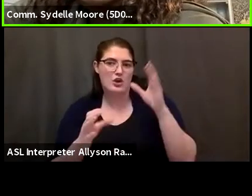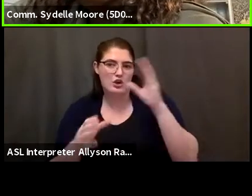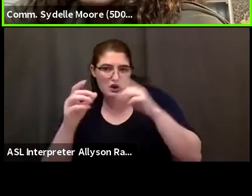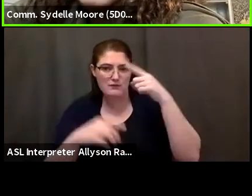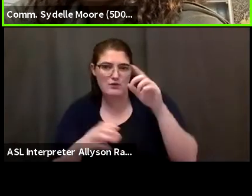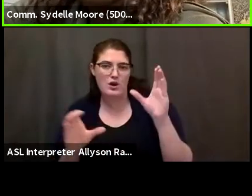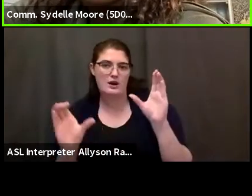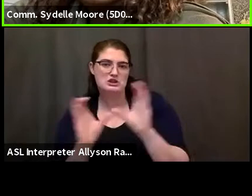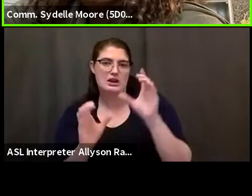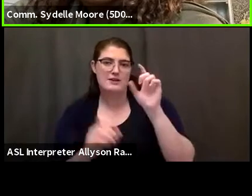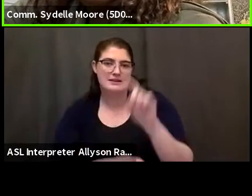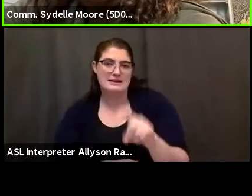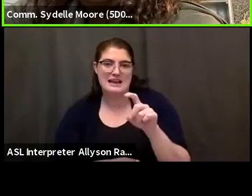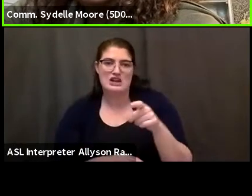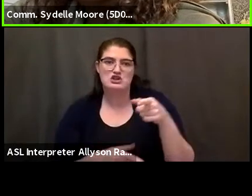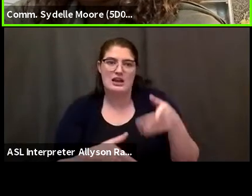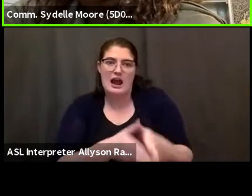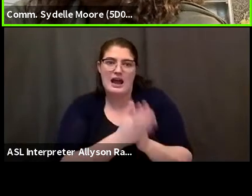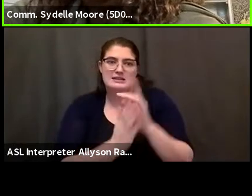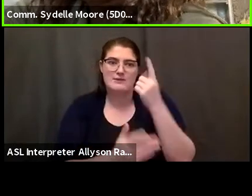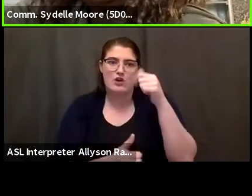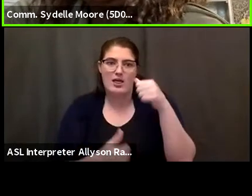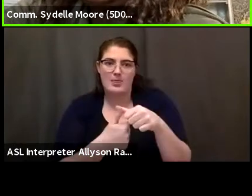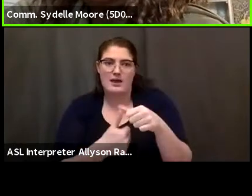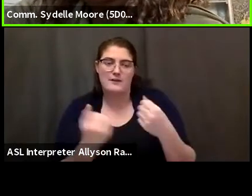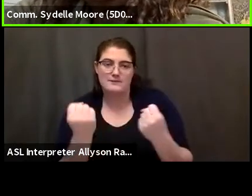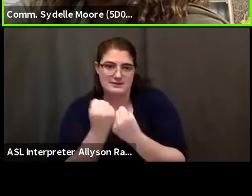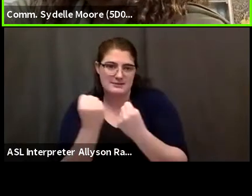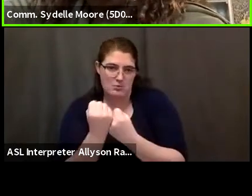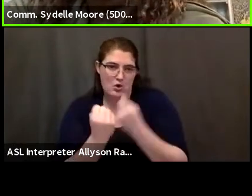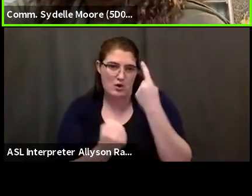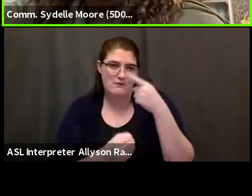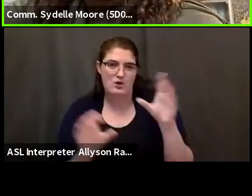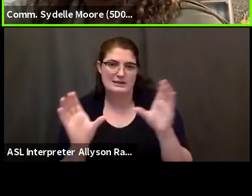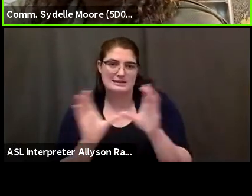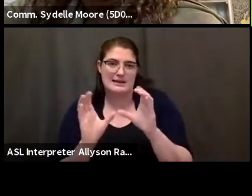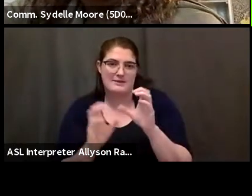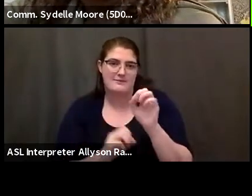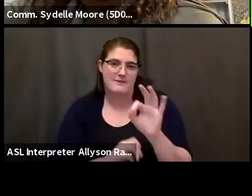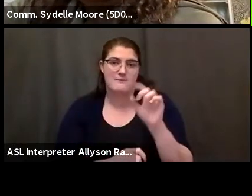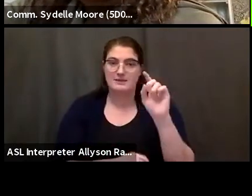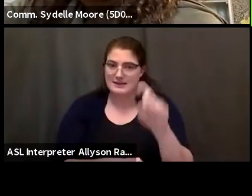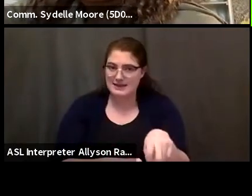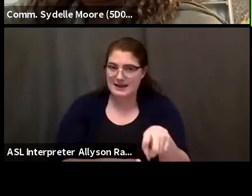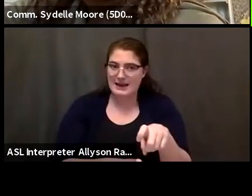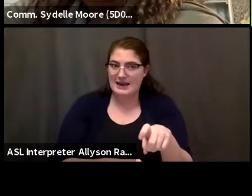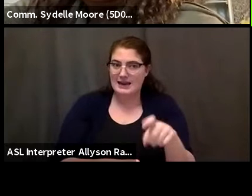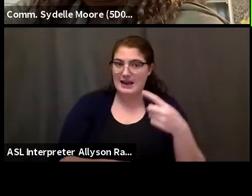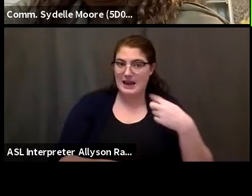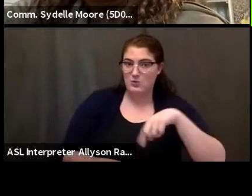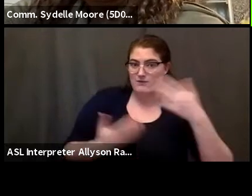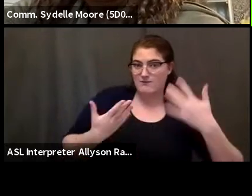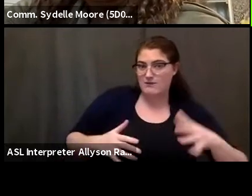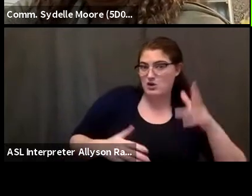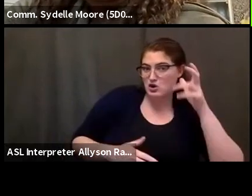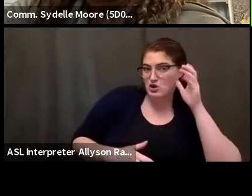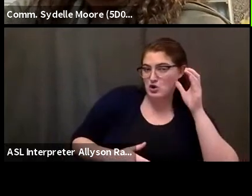they be asking for a letter of support for that certificate of need. And we had heard from them before,